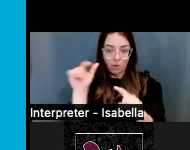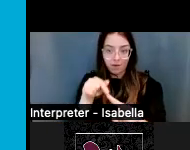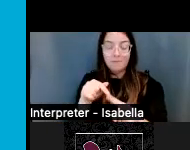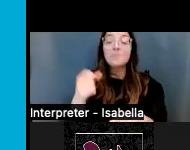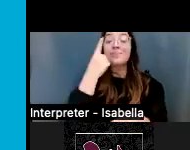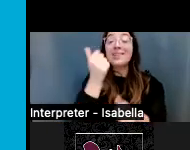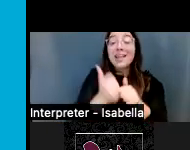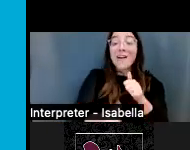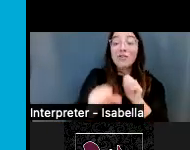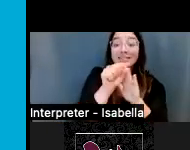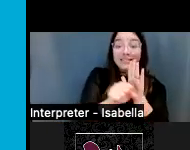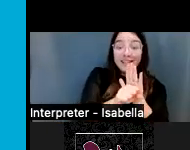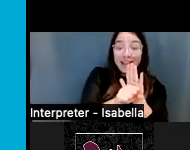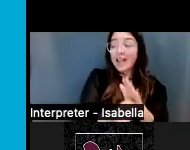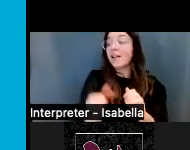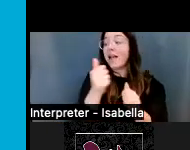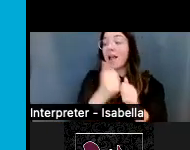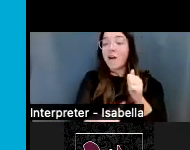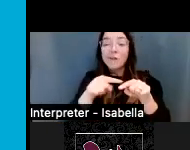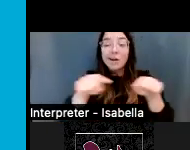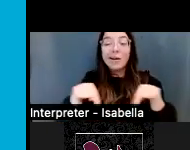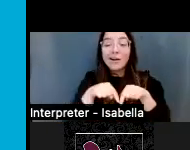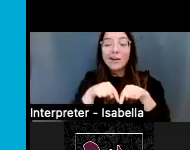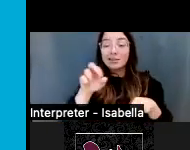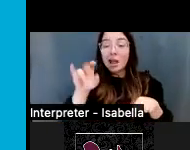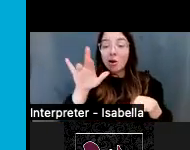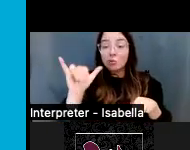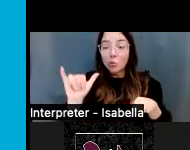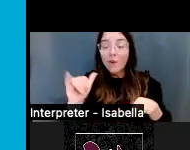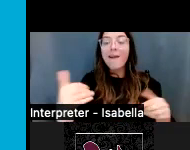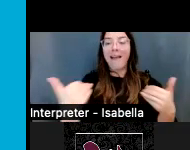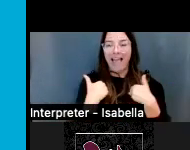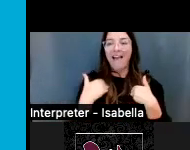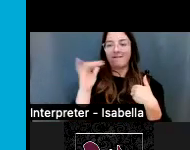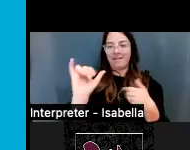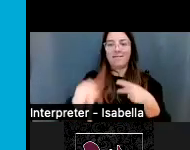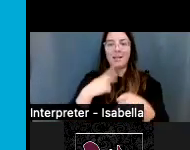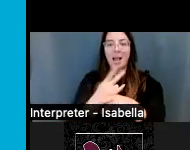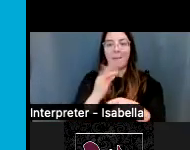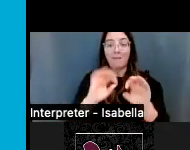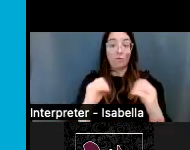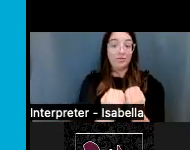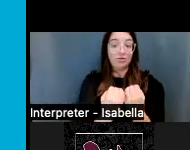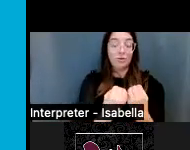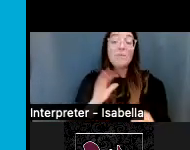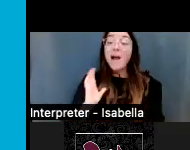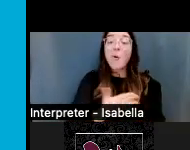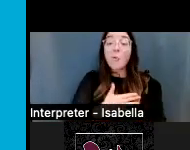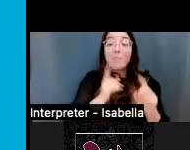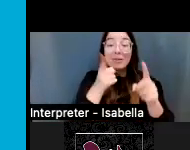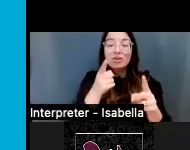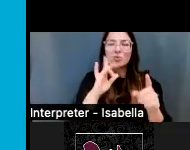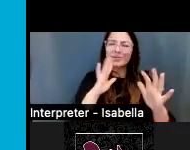an organization like Equip for Equality. And so our mission is to advance the human and civil rights